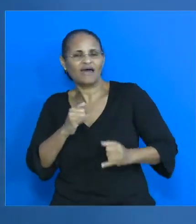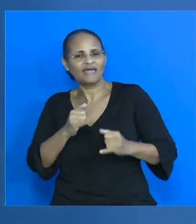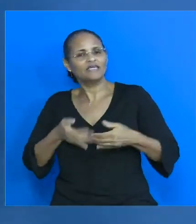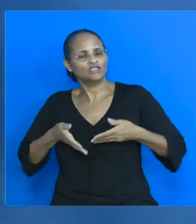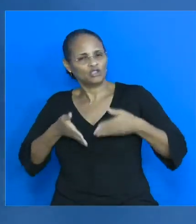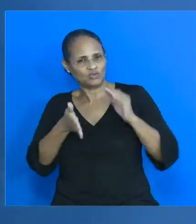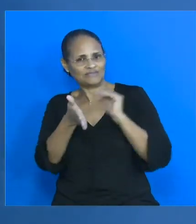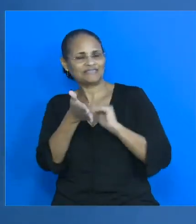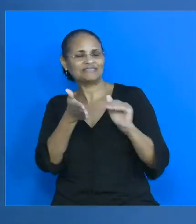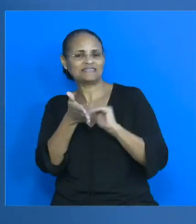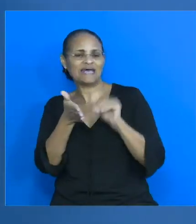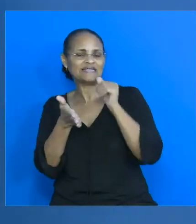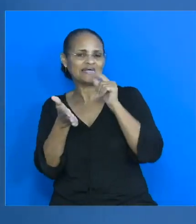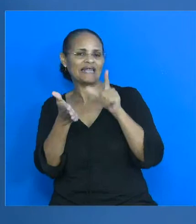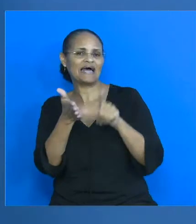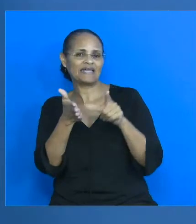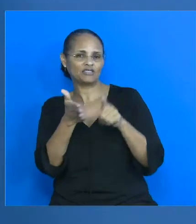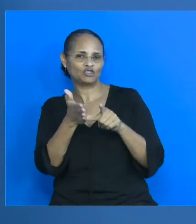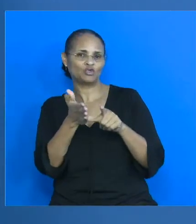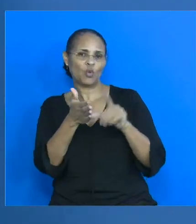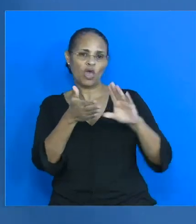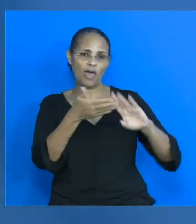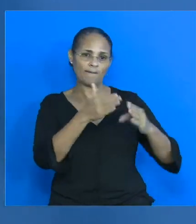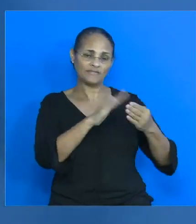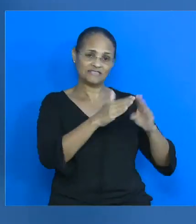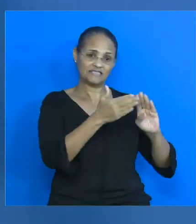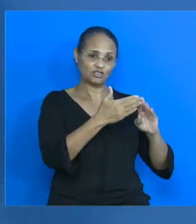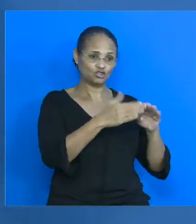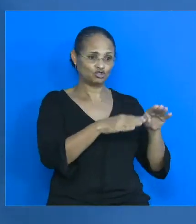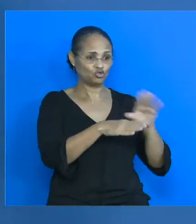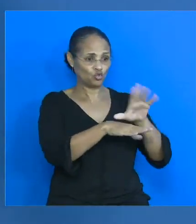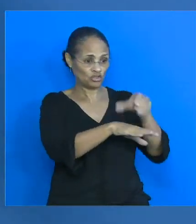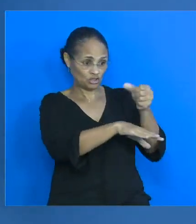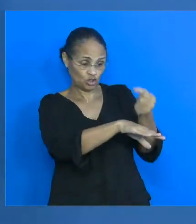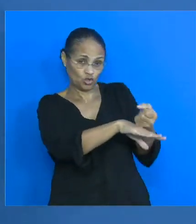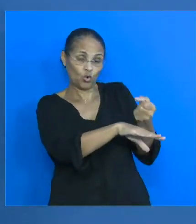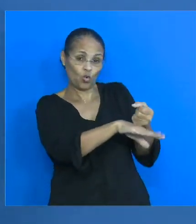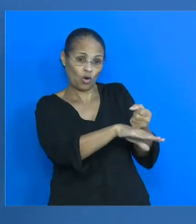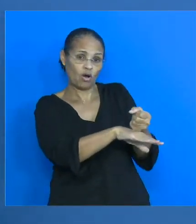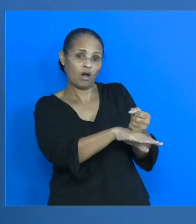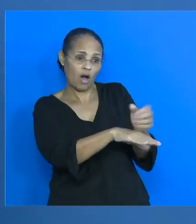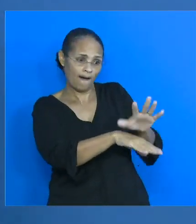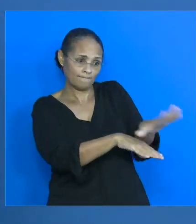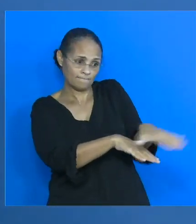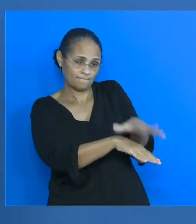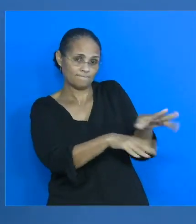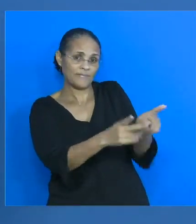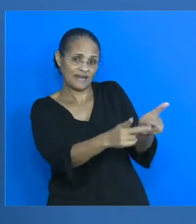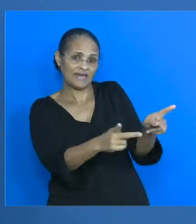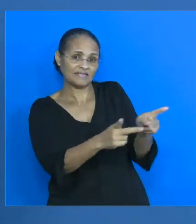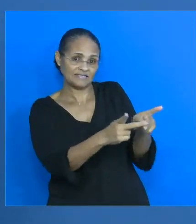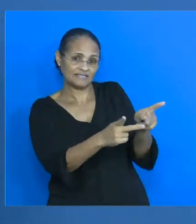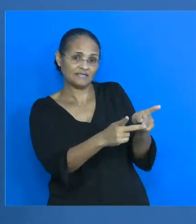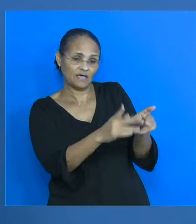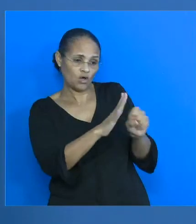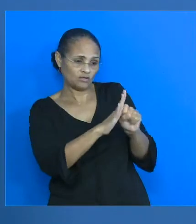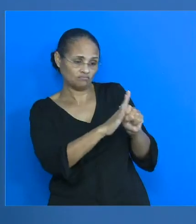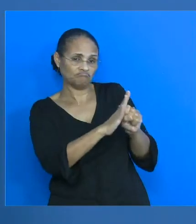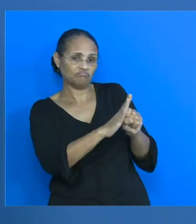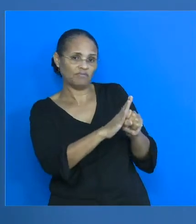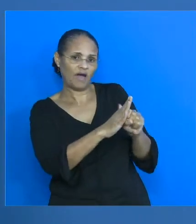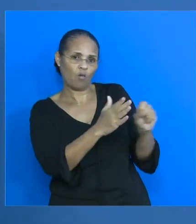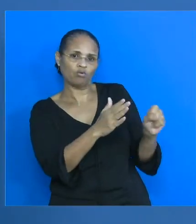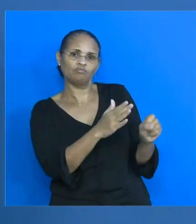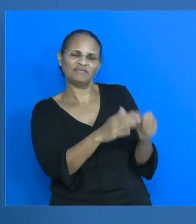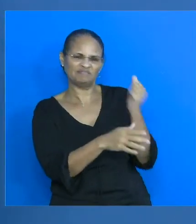to Corporation of Hamilton this evening to secure a location so that we can have a symptomatic pop-up location that will run every